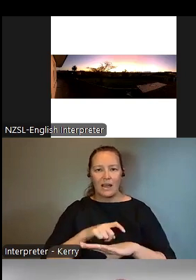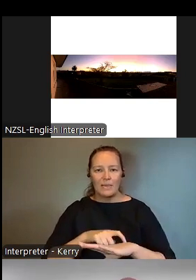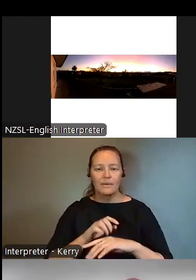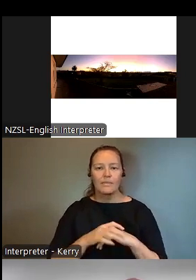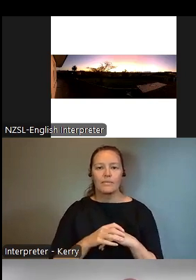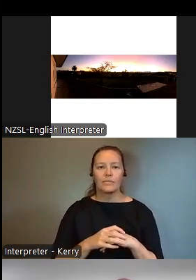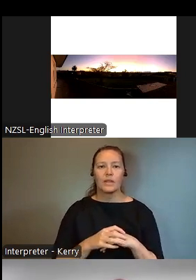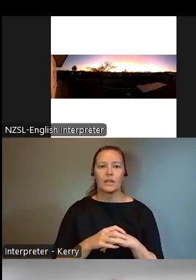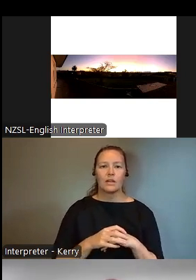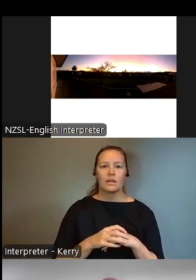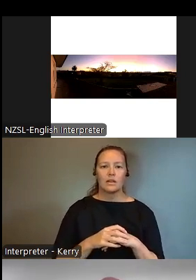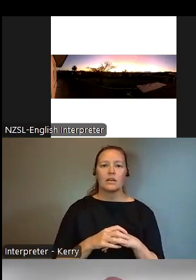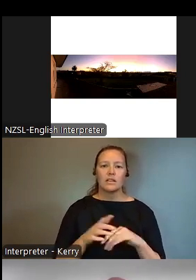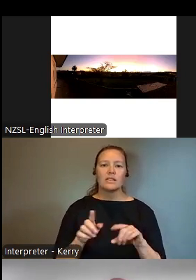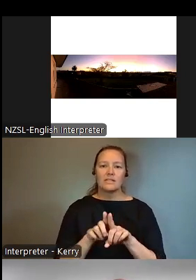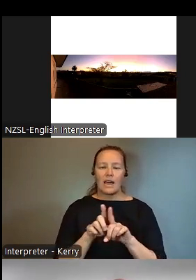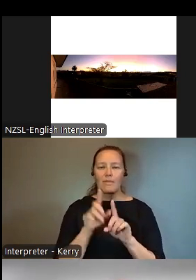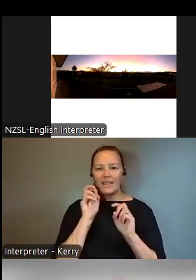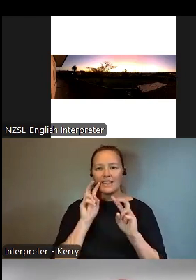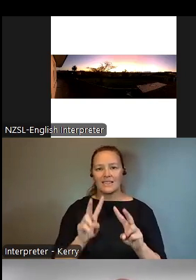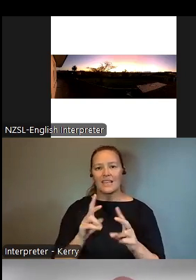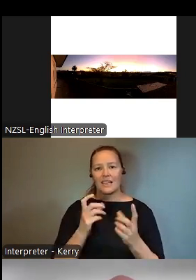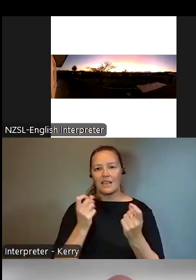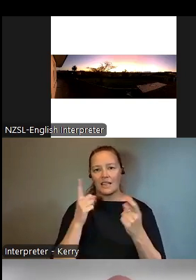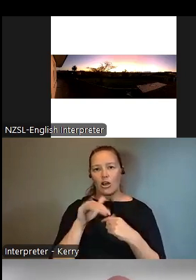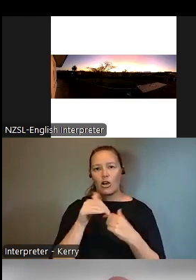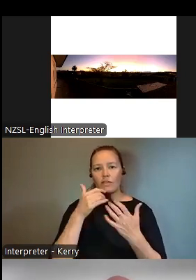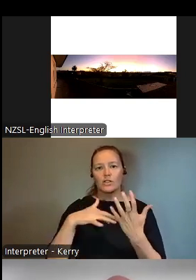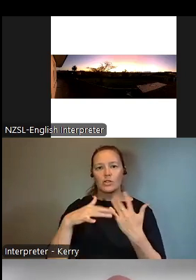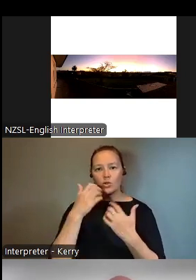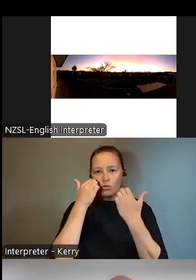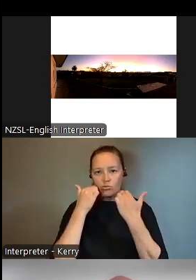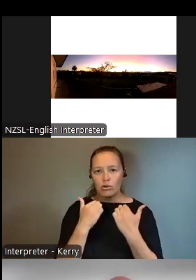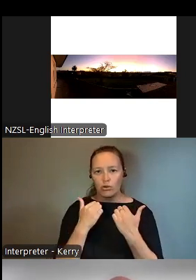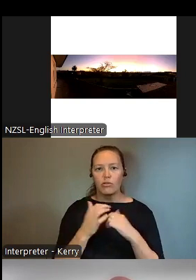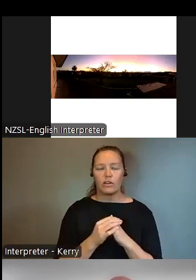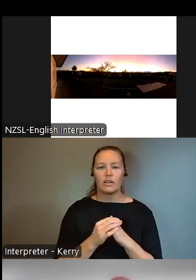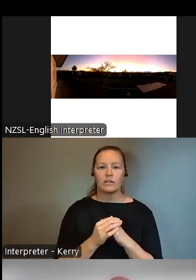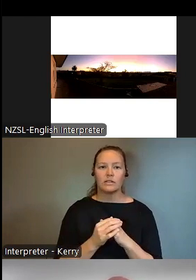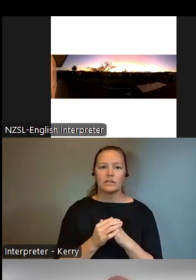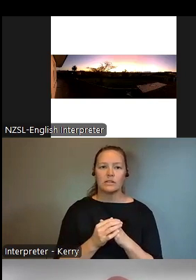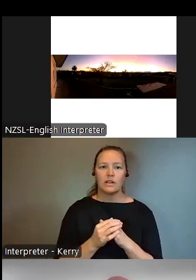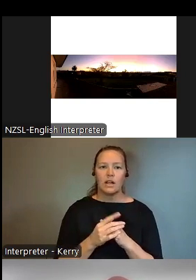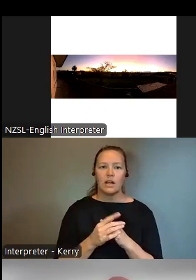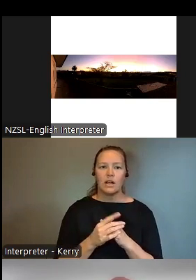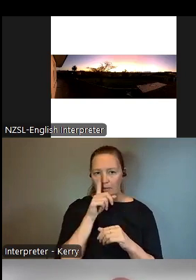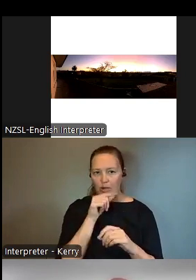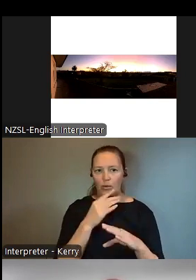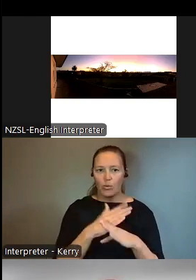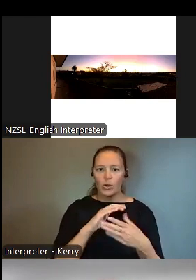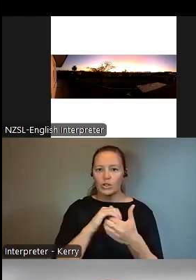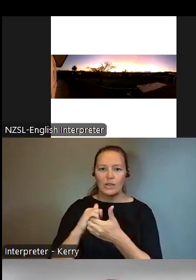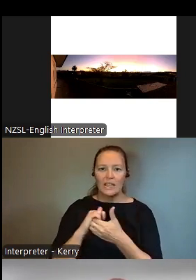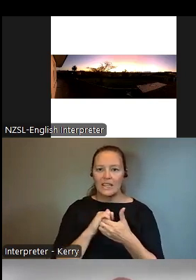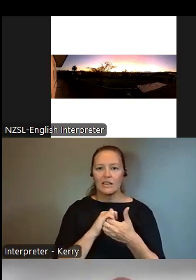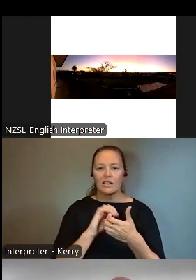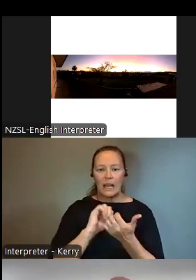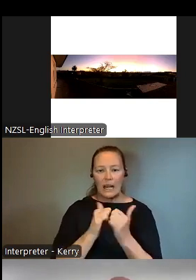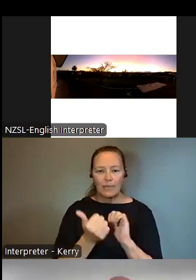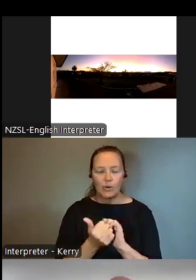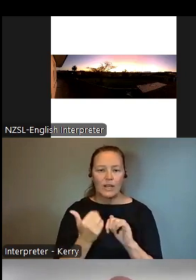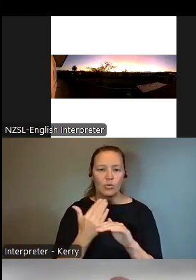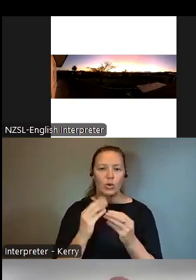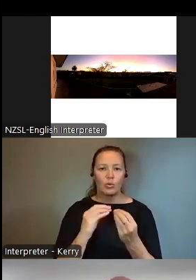see that idea of social proof. Enable them to work together, to collaborate, to work with their peers. There